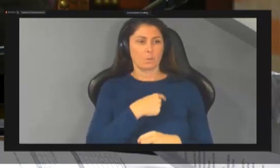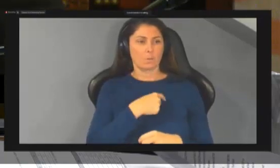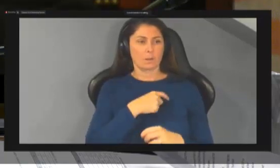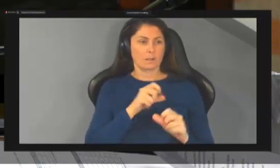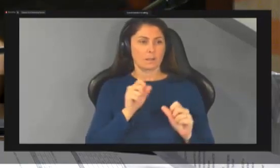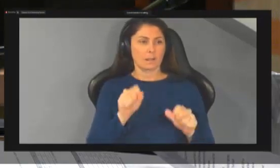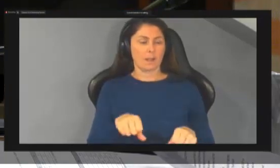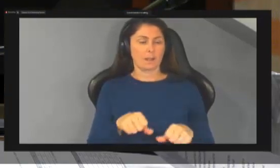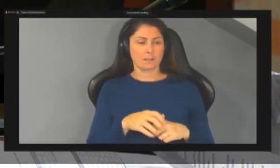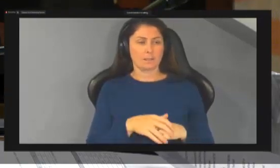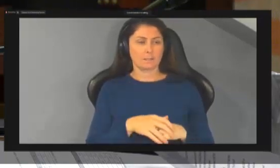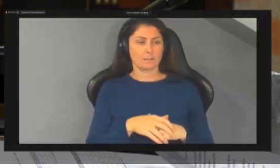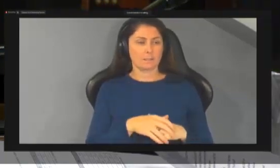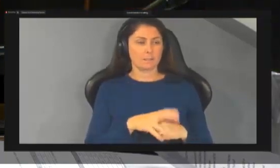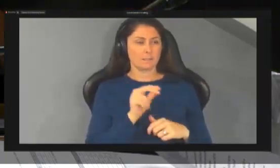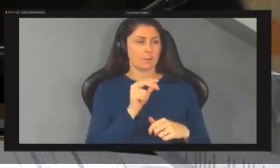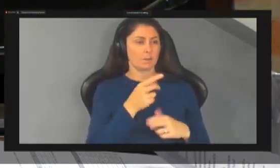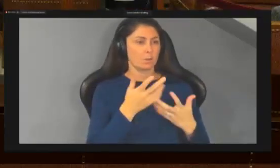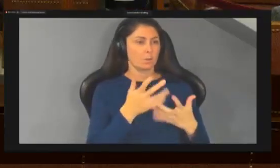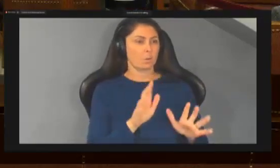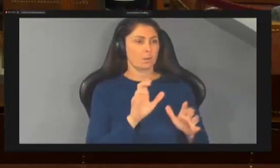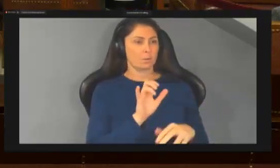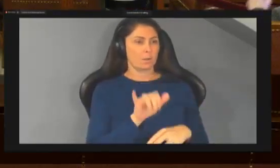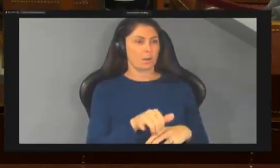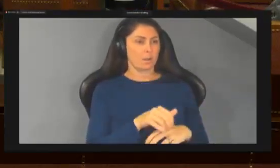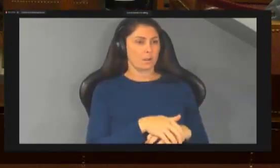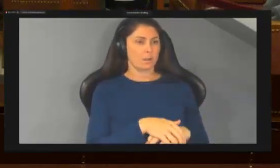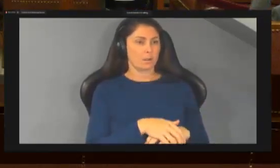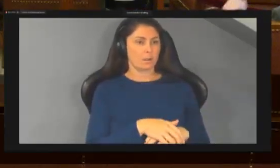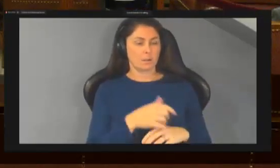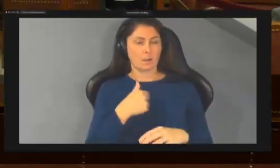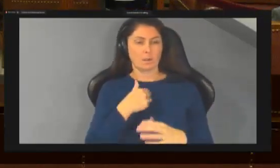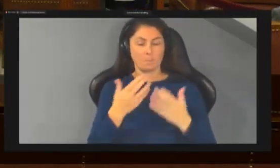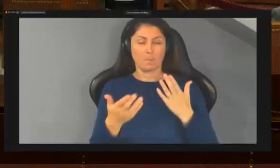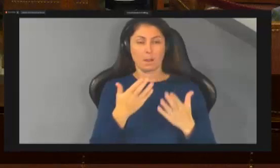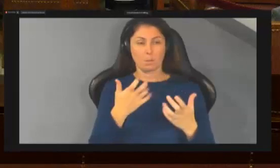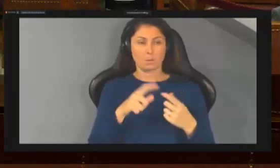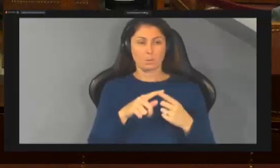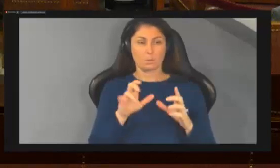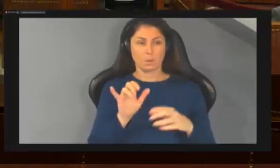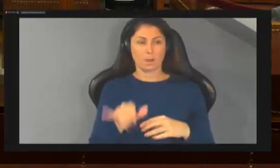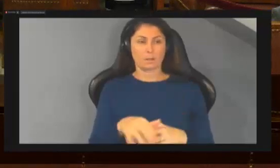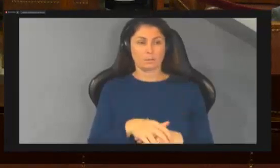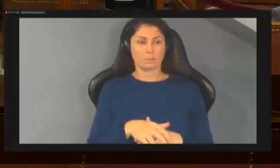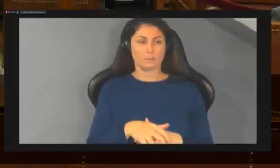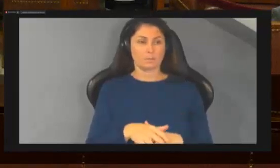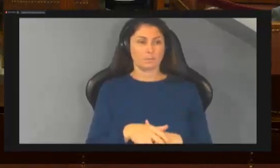I'm looking around. You don't want to do that. Well, I might want to do that just because I'm with the game plan, but okay.